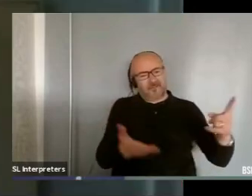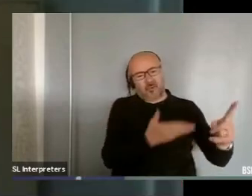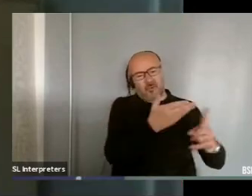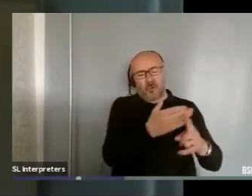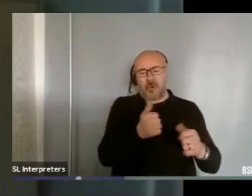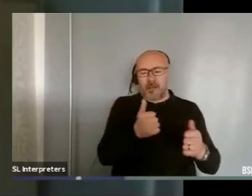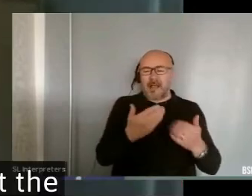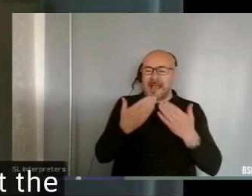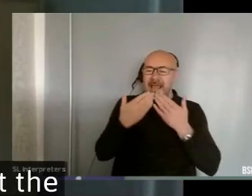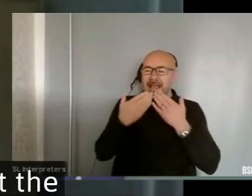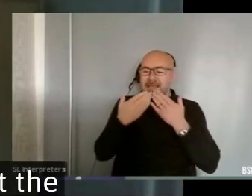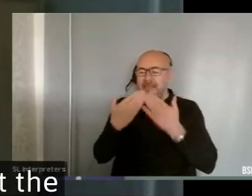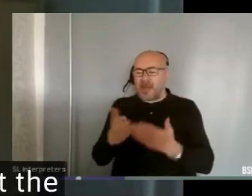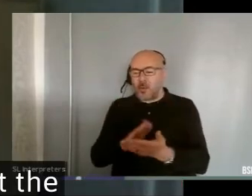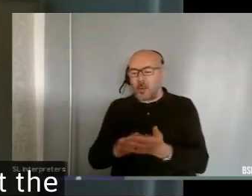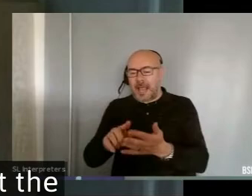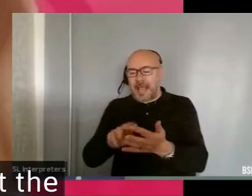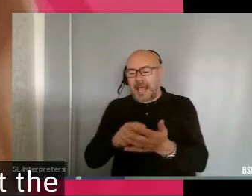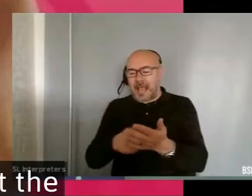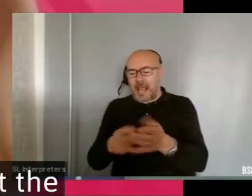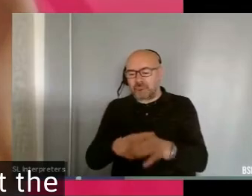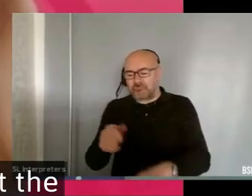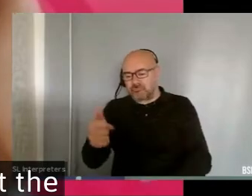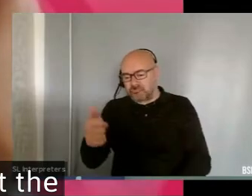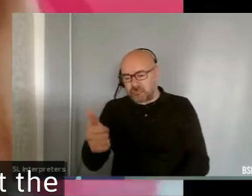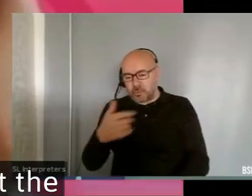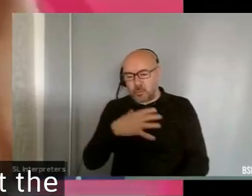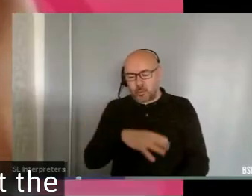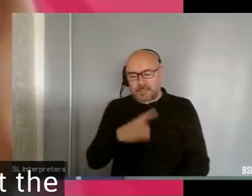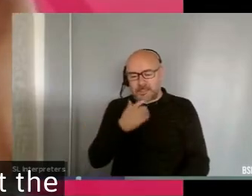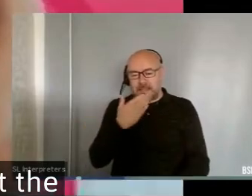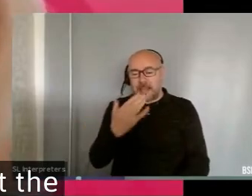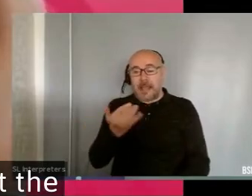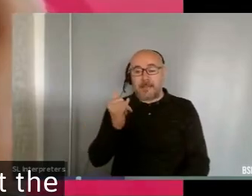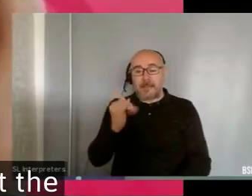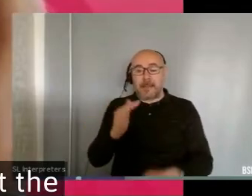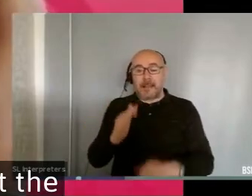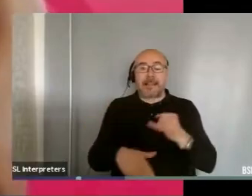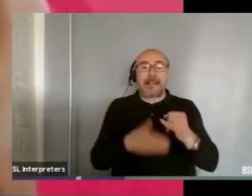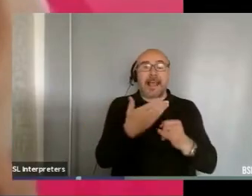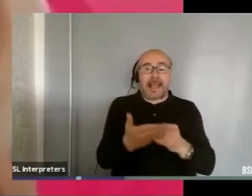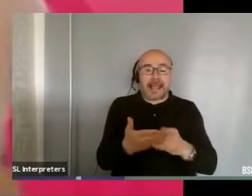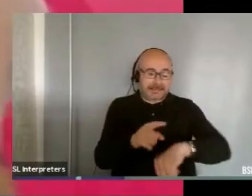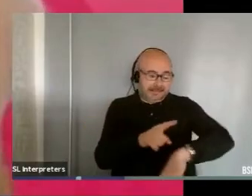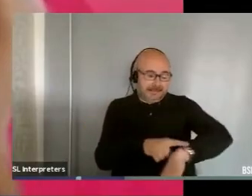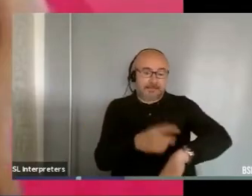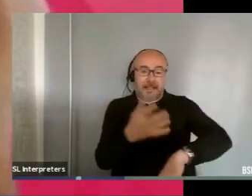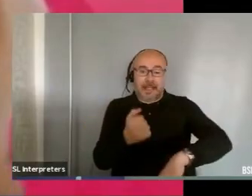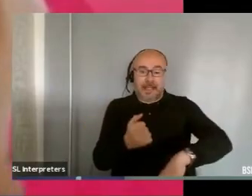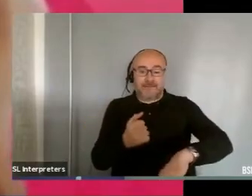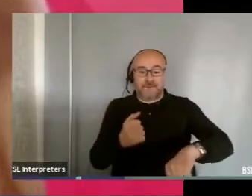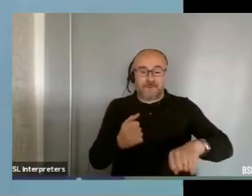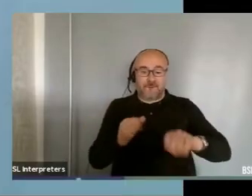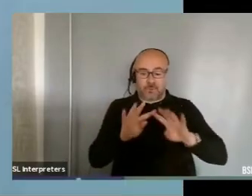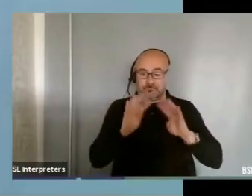you. And we're gonna, you know, there may be some time at the end just for a little bit of conversation. So don't go away